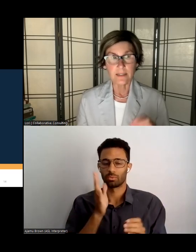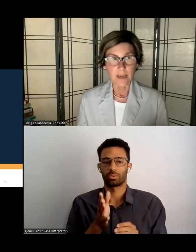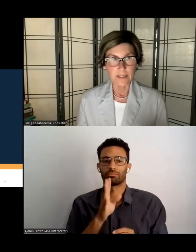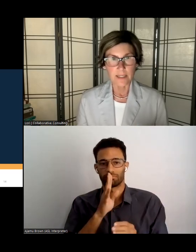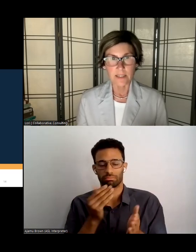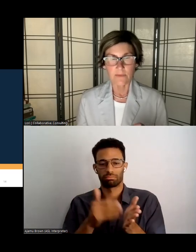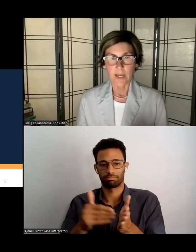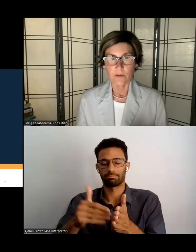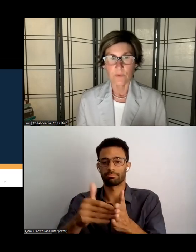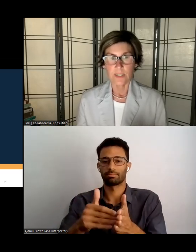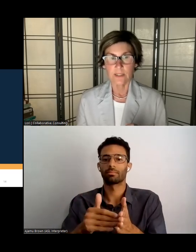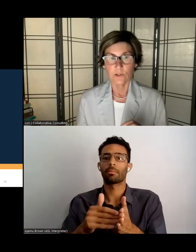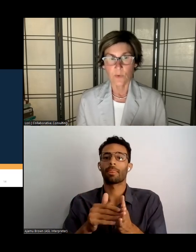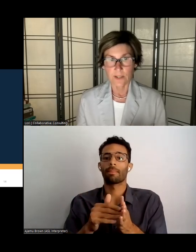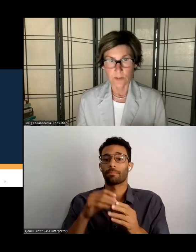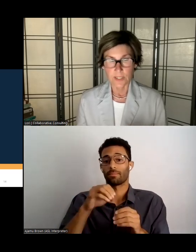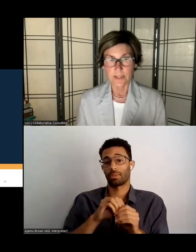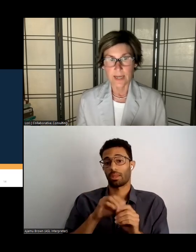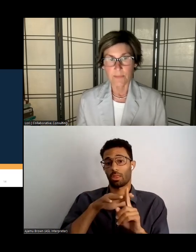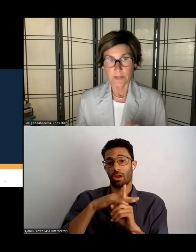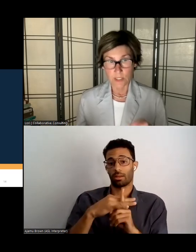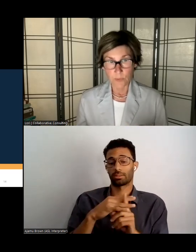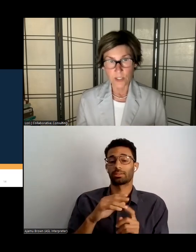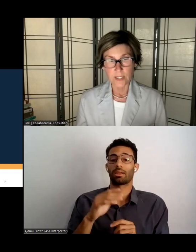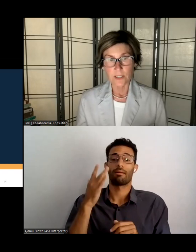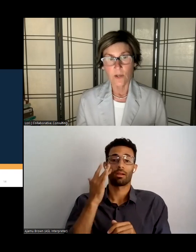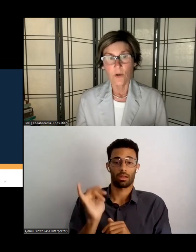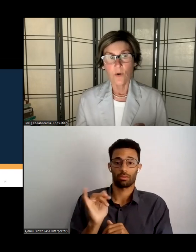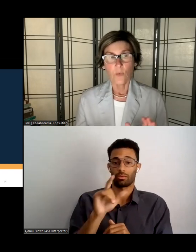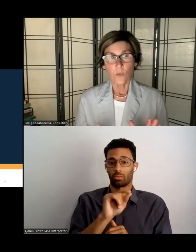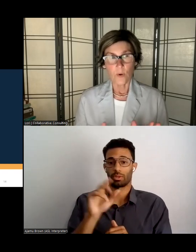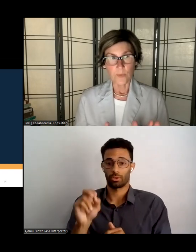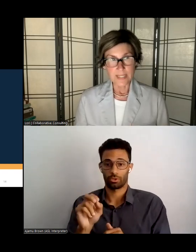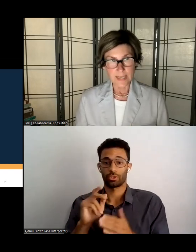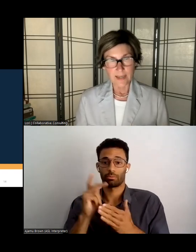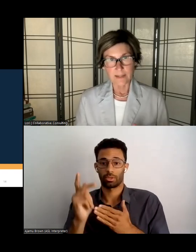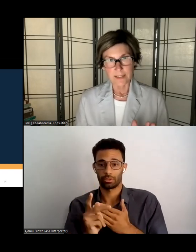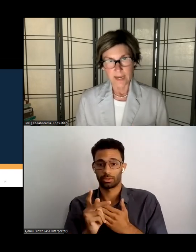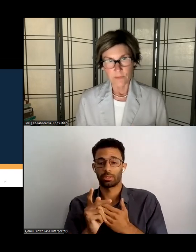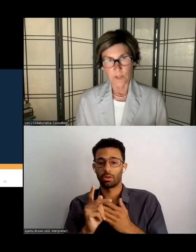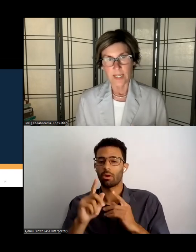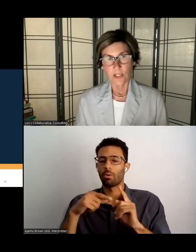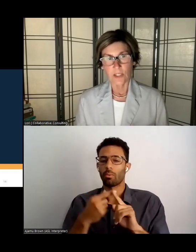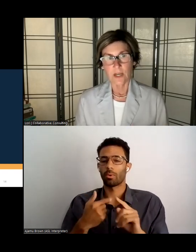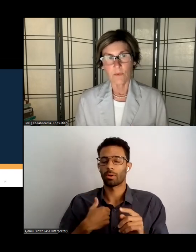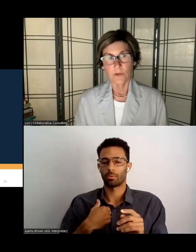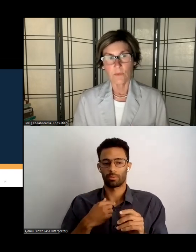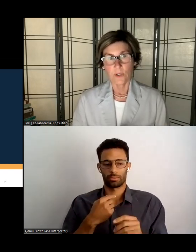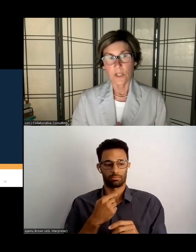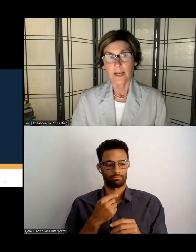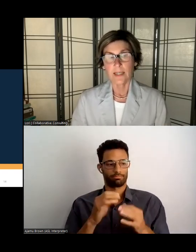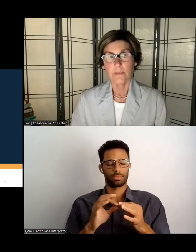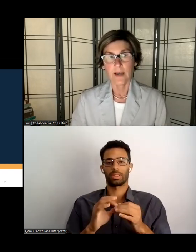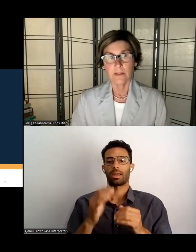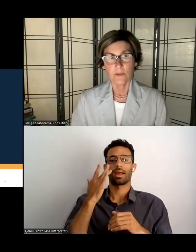And in the context of California 2030, this project, when we say the California Aging Network,